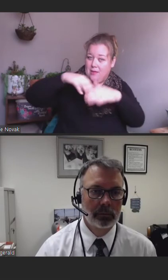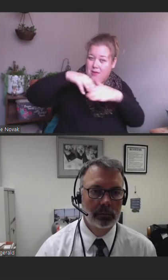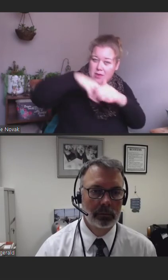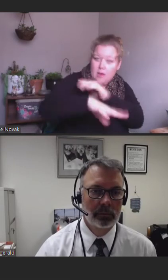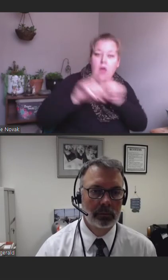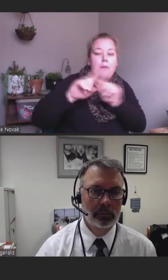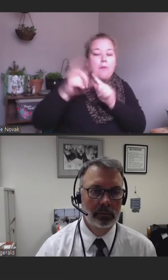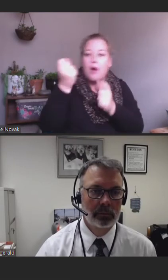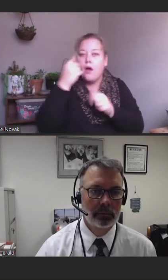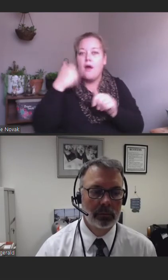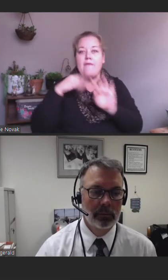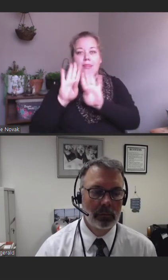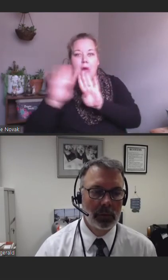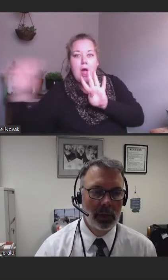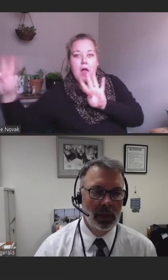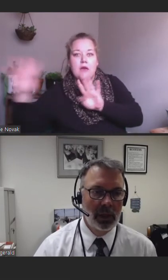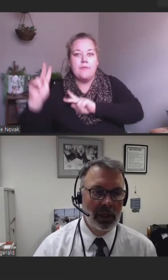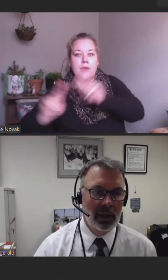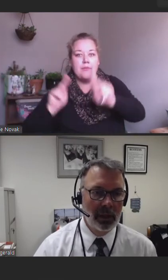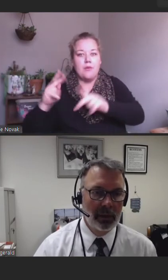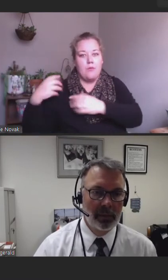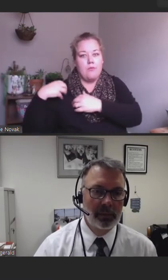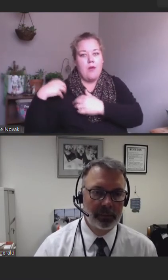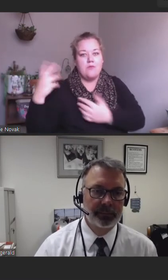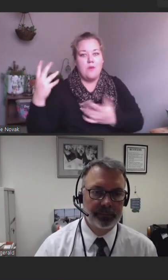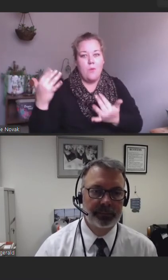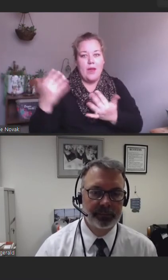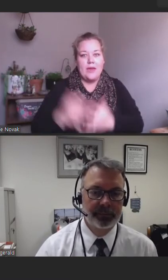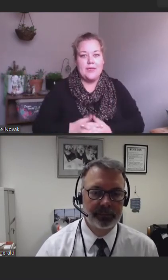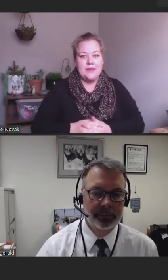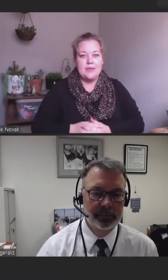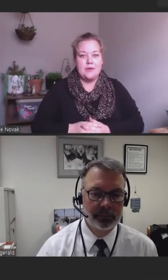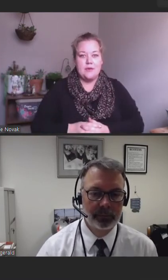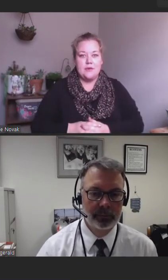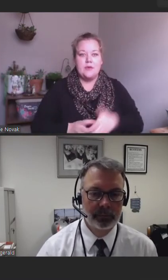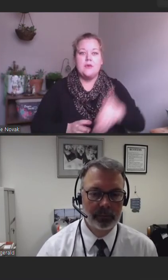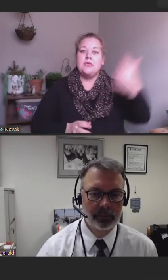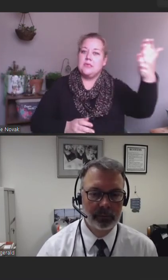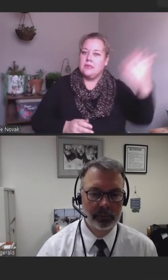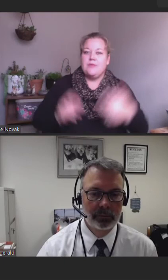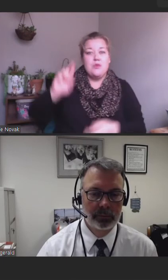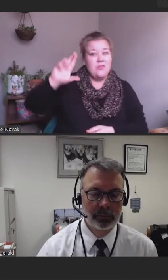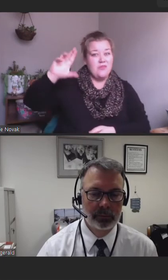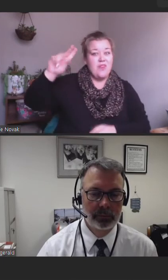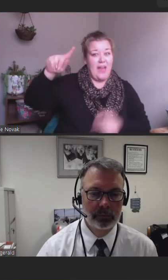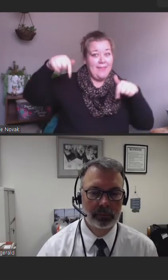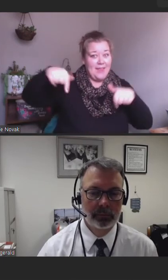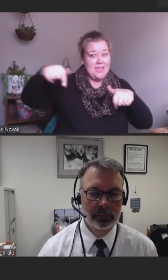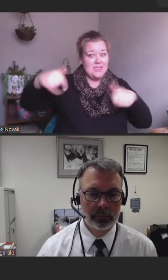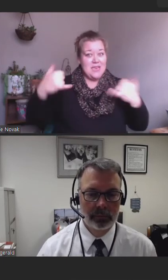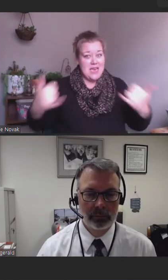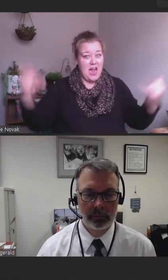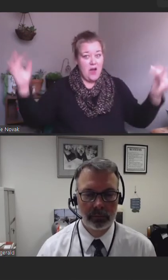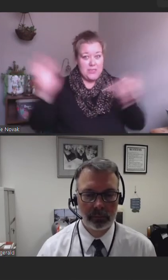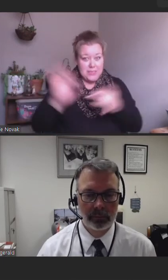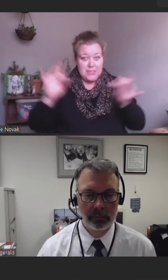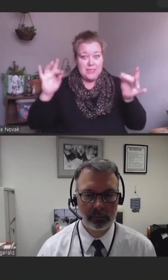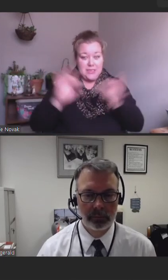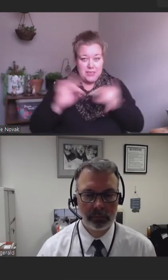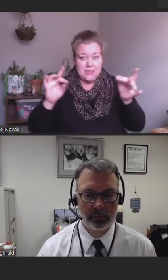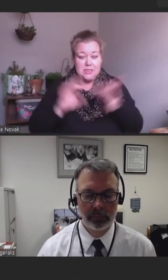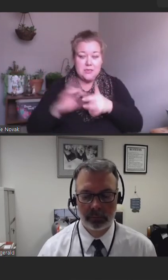before they open? I mean, this is the communication, Rick. This is the message we've been sending